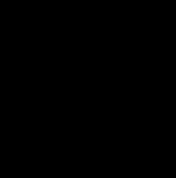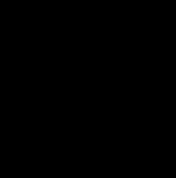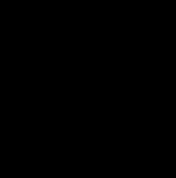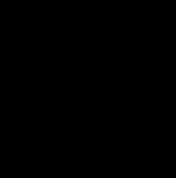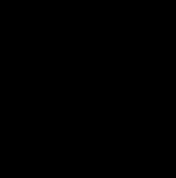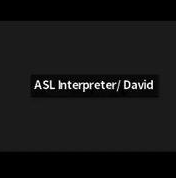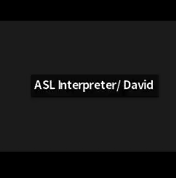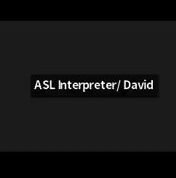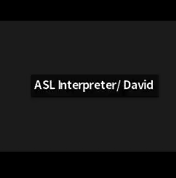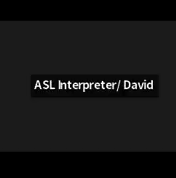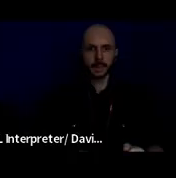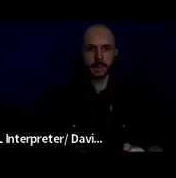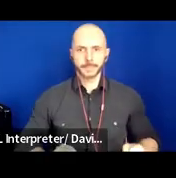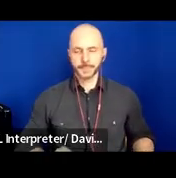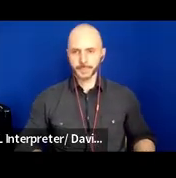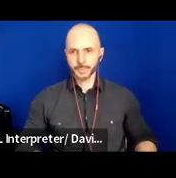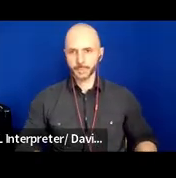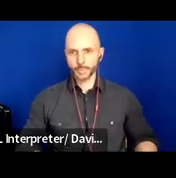Thank you. Thank you